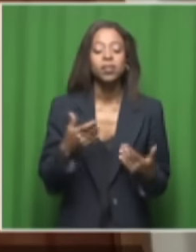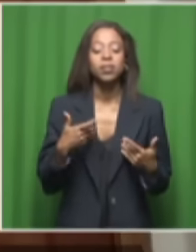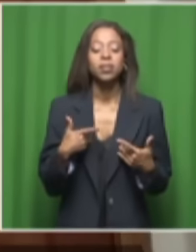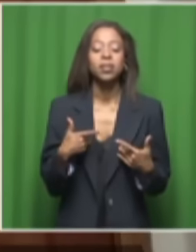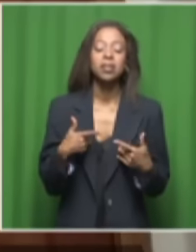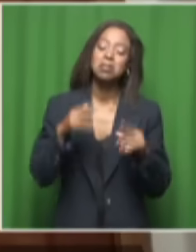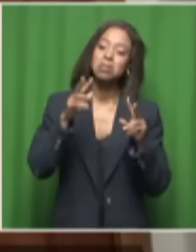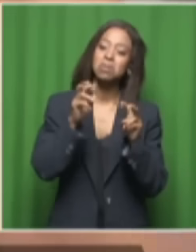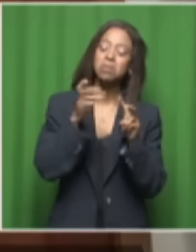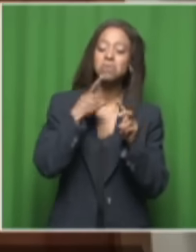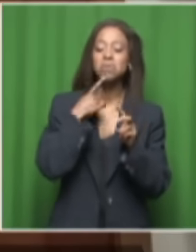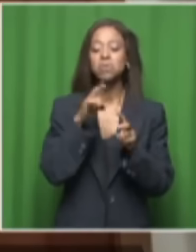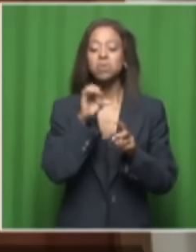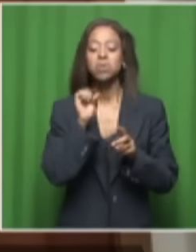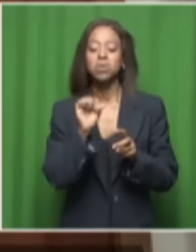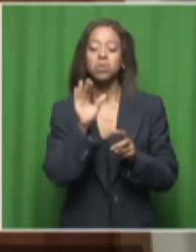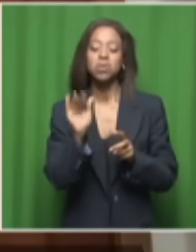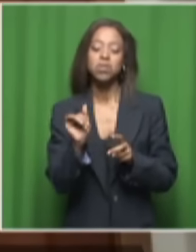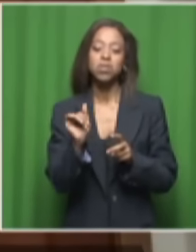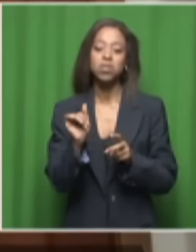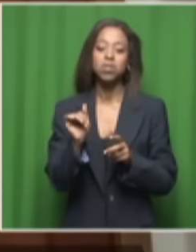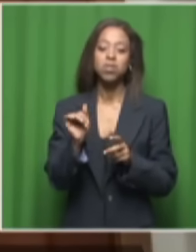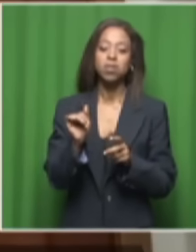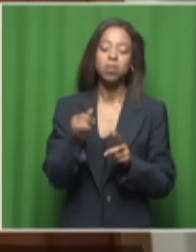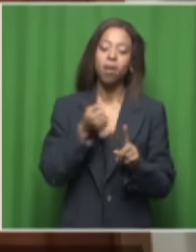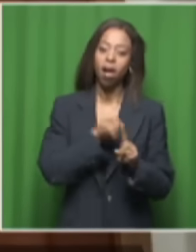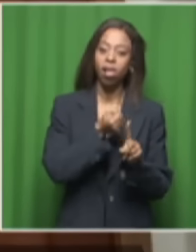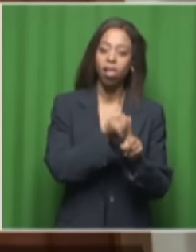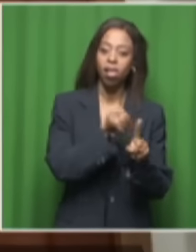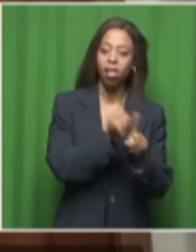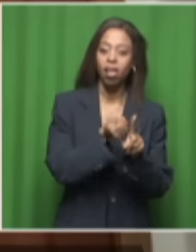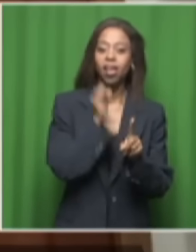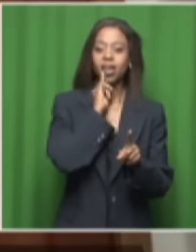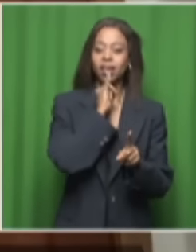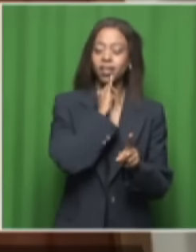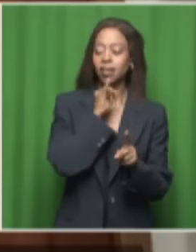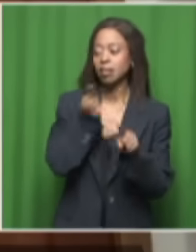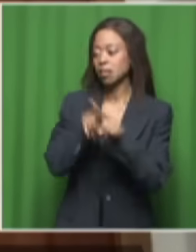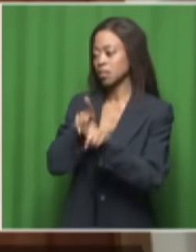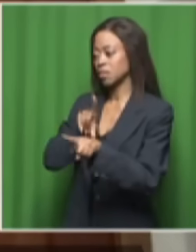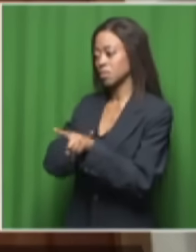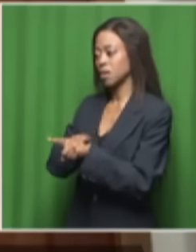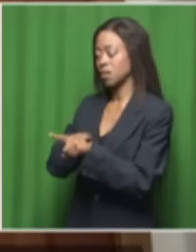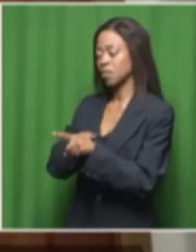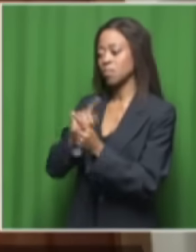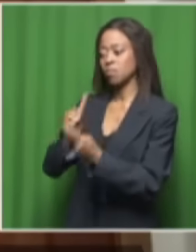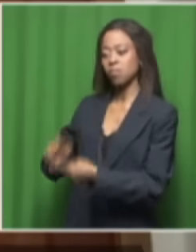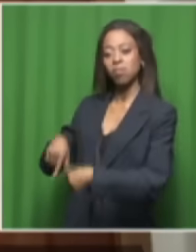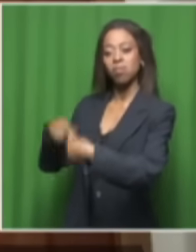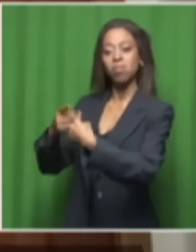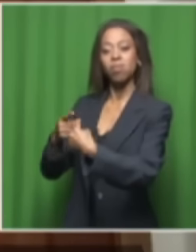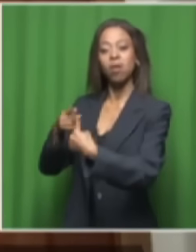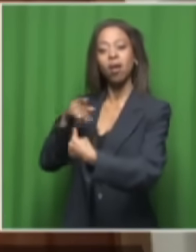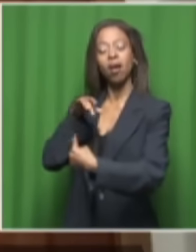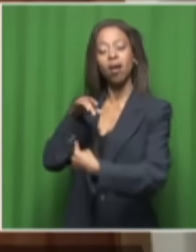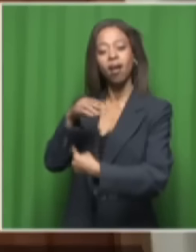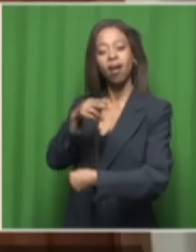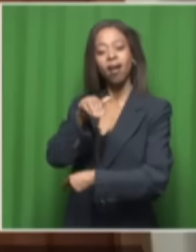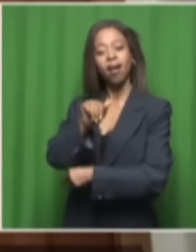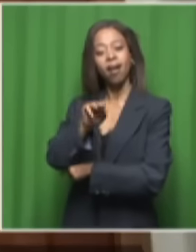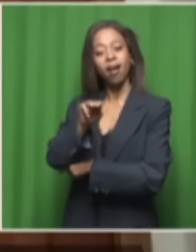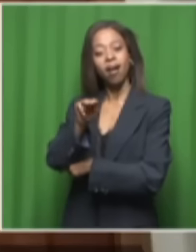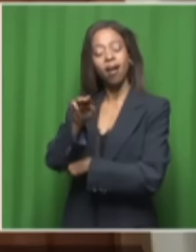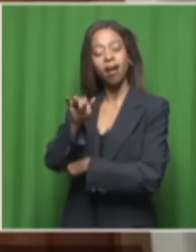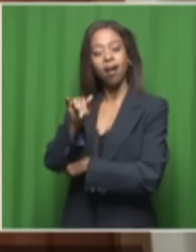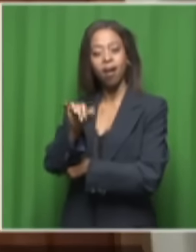idea that South Africa should be both pursuing this case against Israel and pursuing Hamas at the ICC